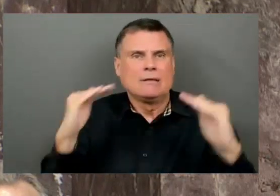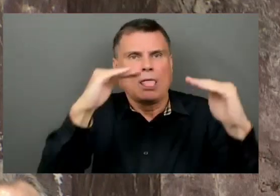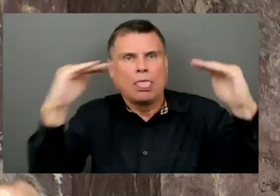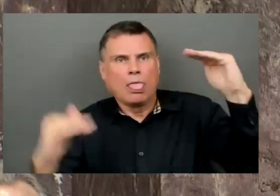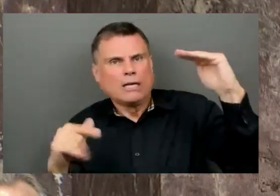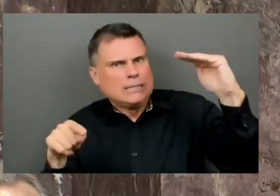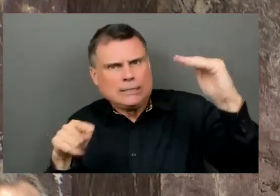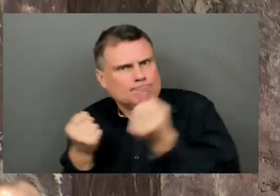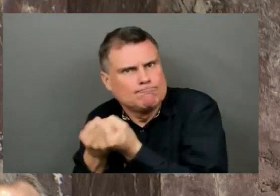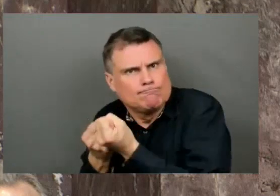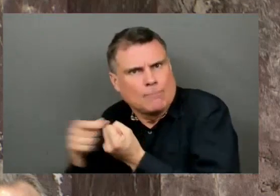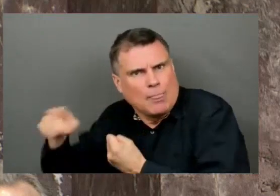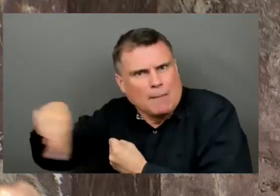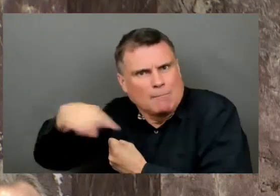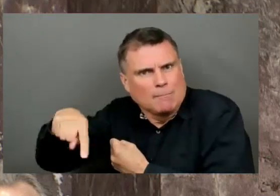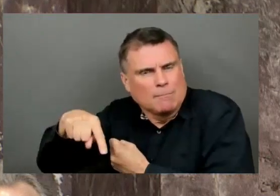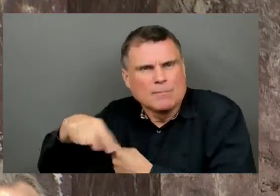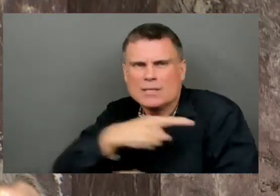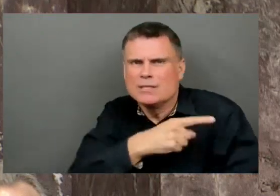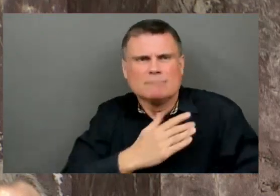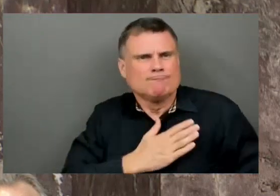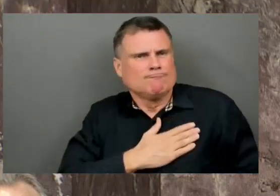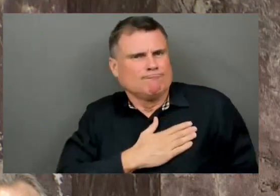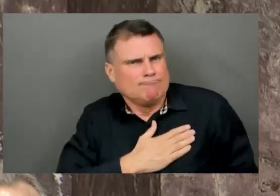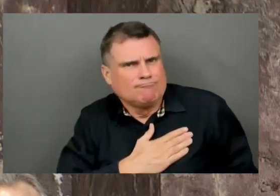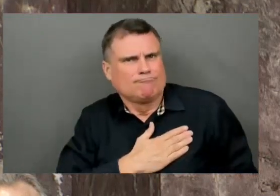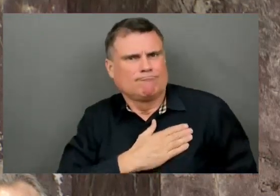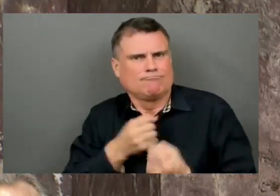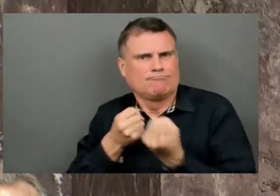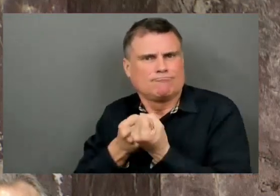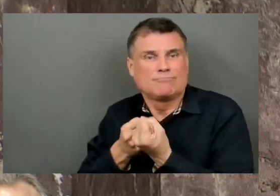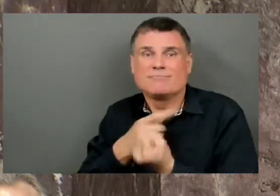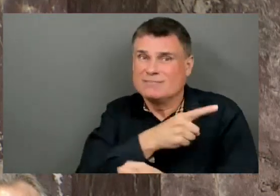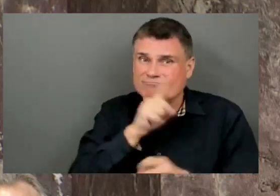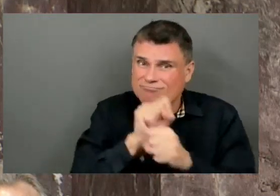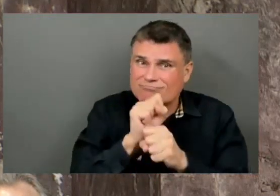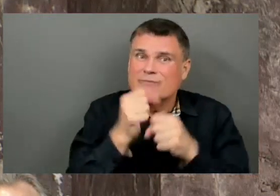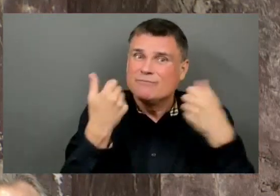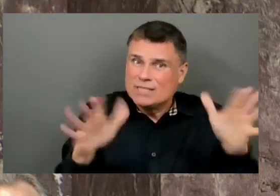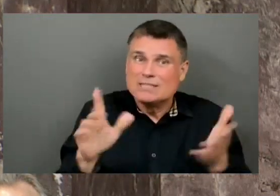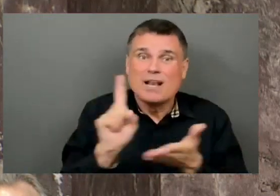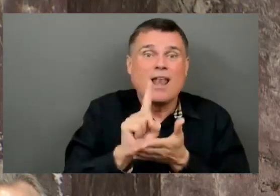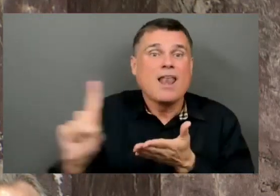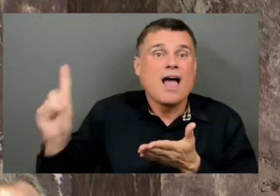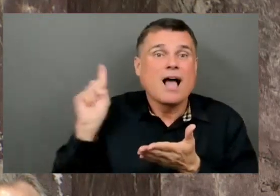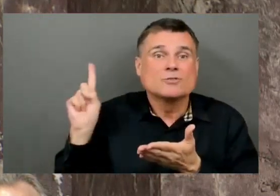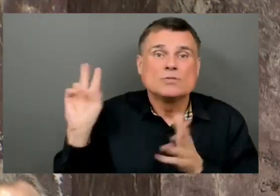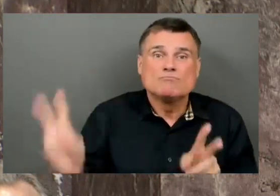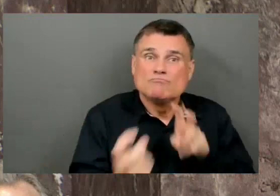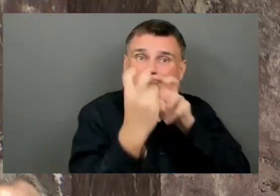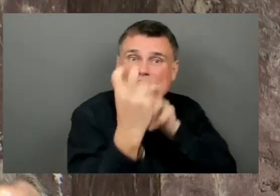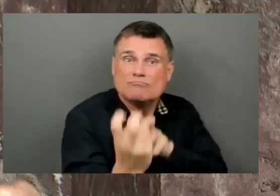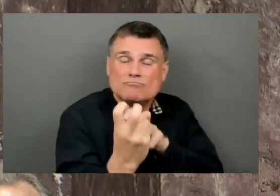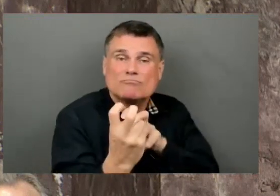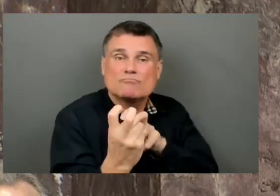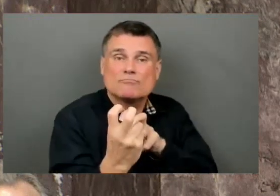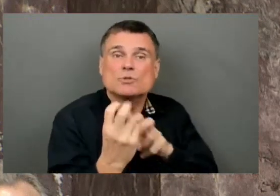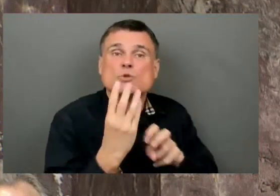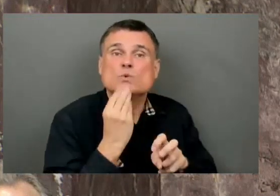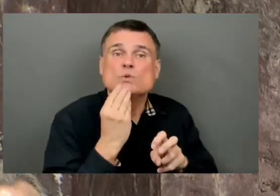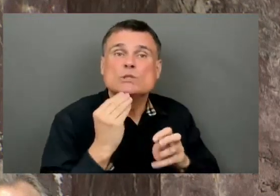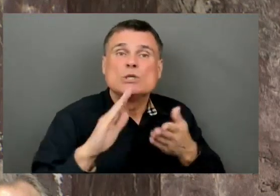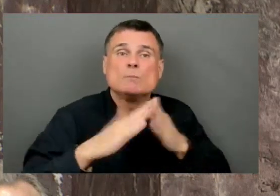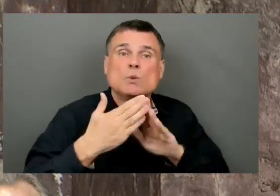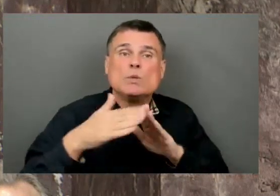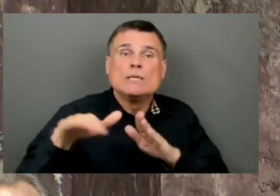with leaders from the Jewish community. He sat down with leaders from the Muslim community. He sits down with leaders from Indigenous communities and hears from them